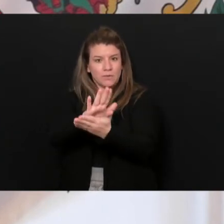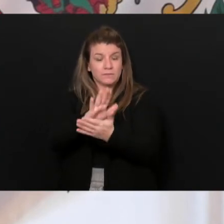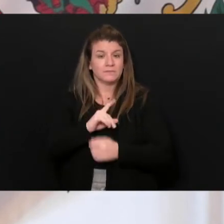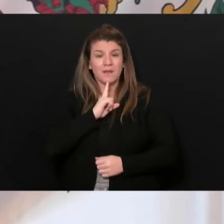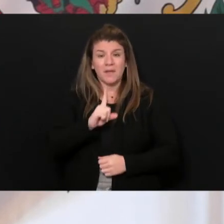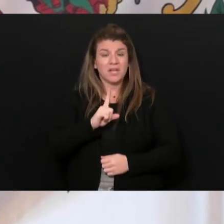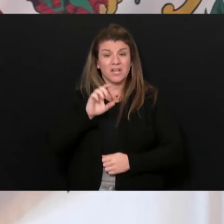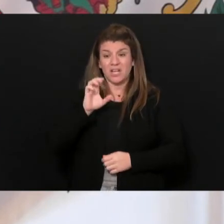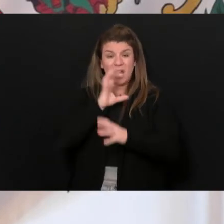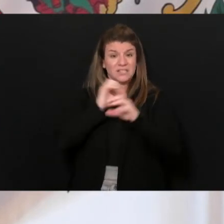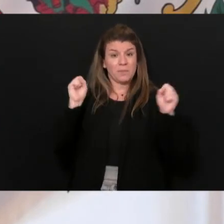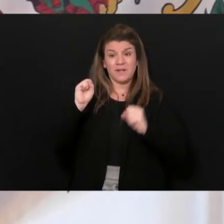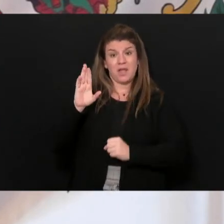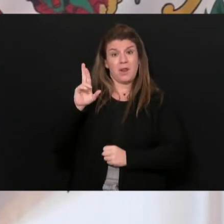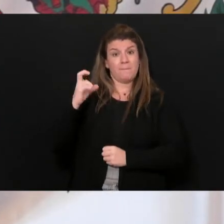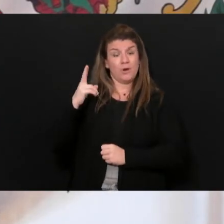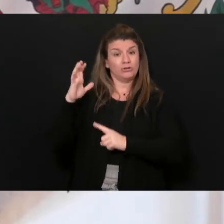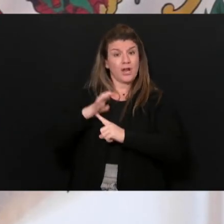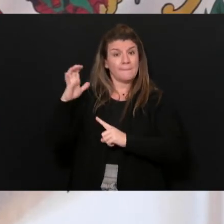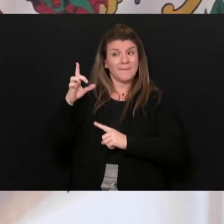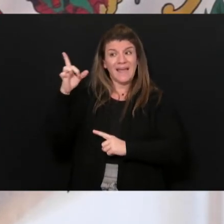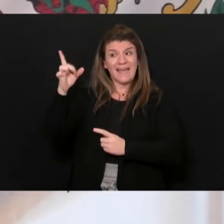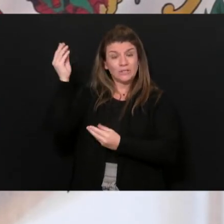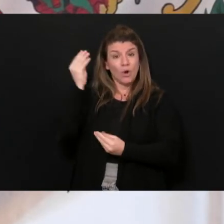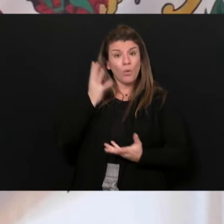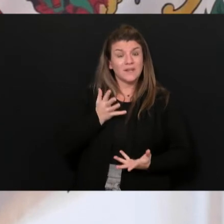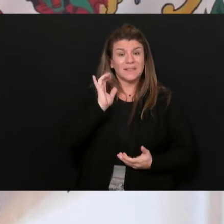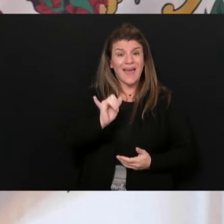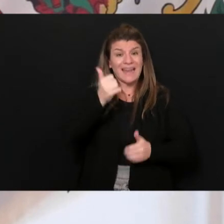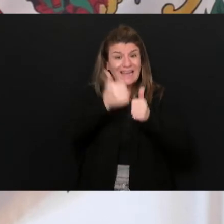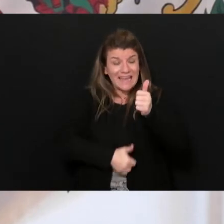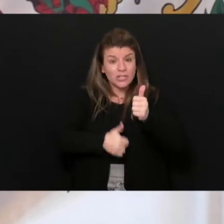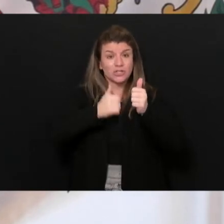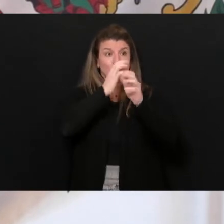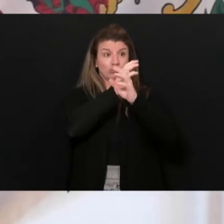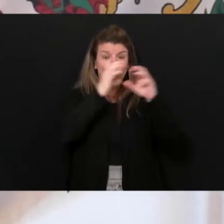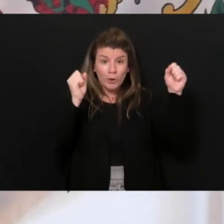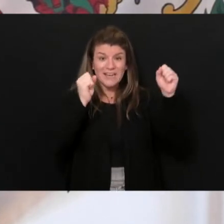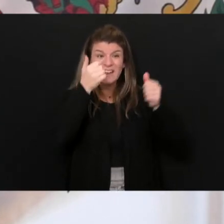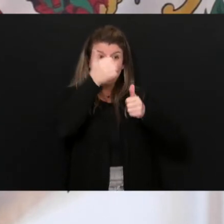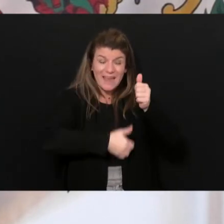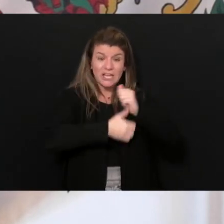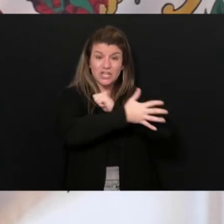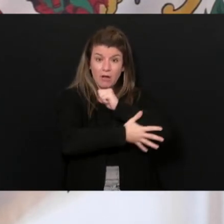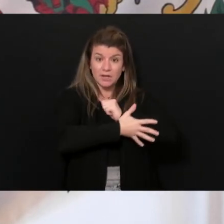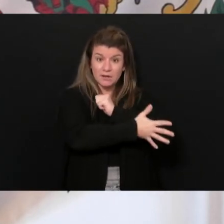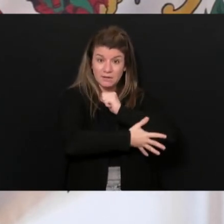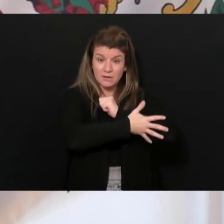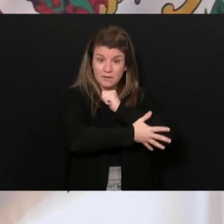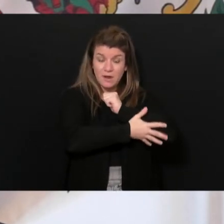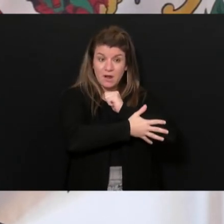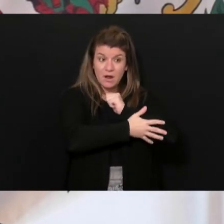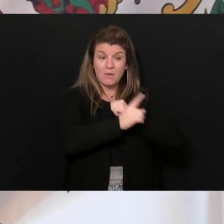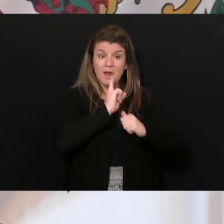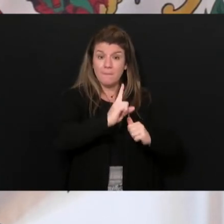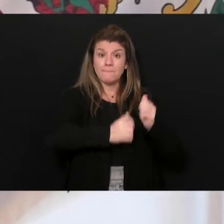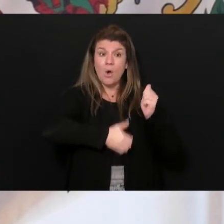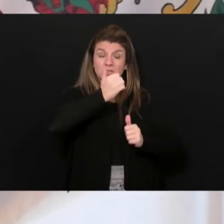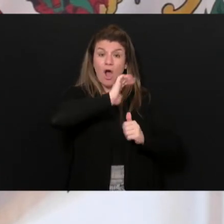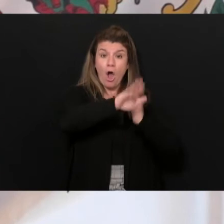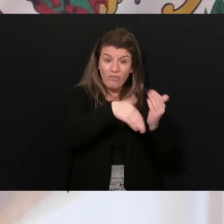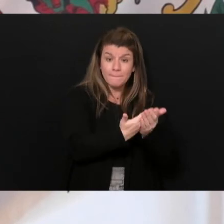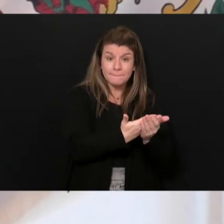showstopper, and said to superintendents all across the state, as for the most part, all the